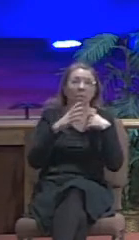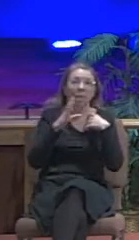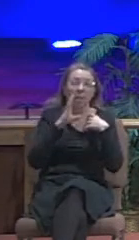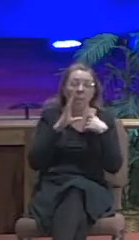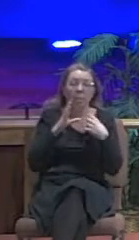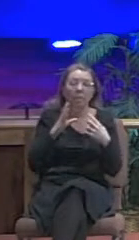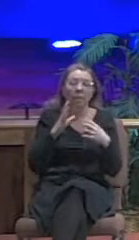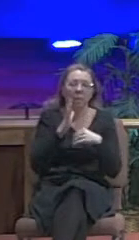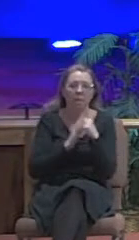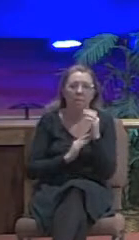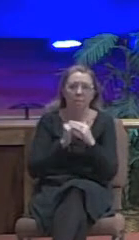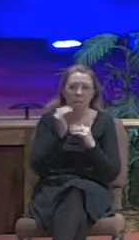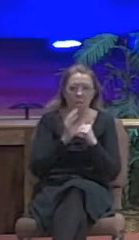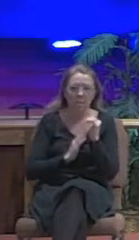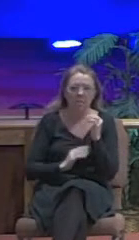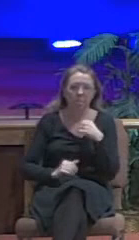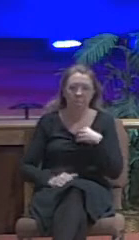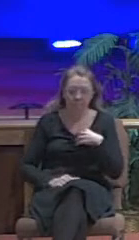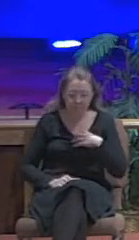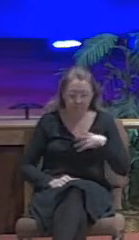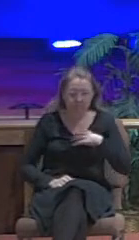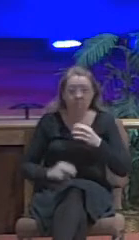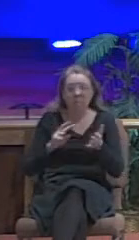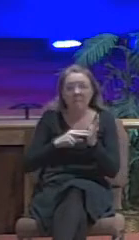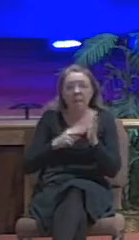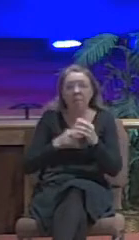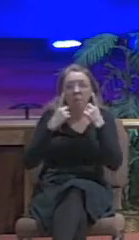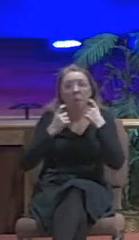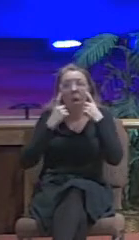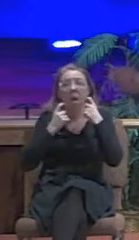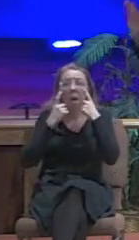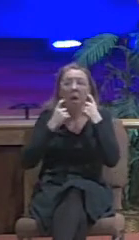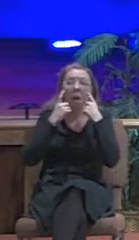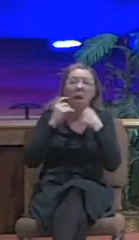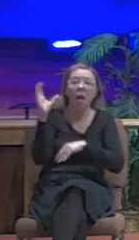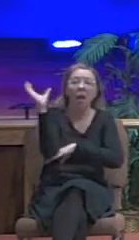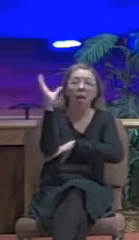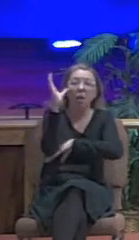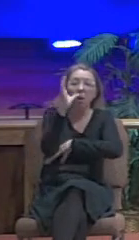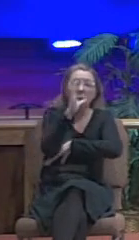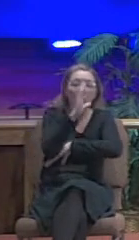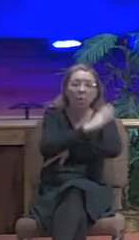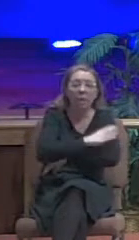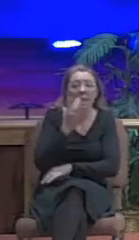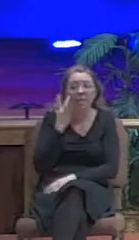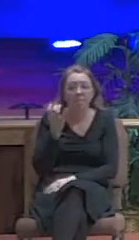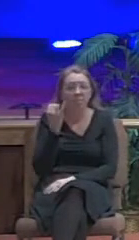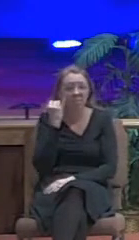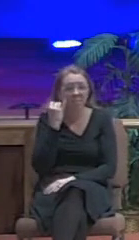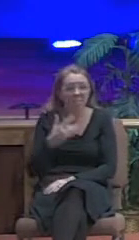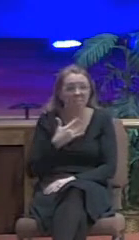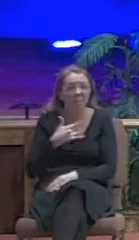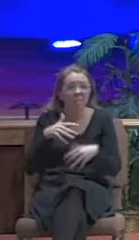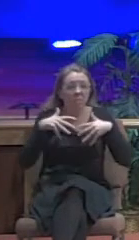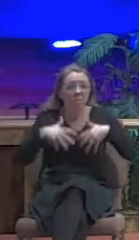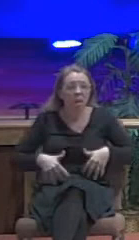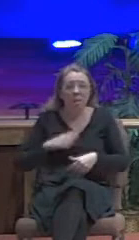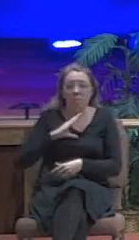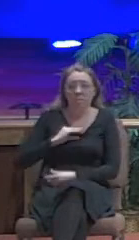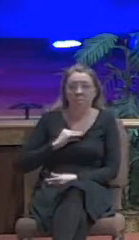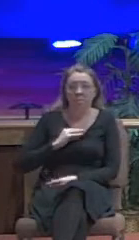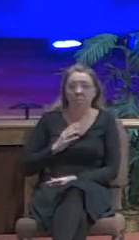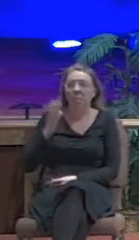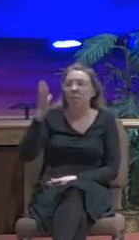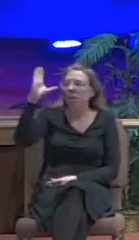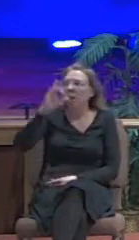Again, does that mean we're supposed to cry all day? Be depressed, discouraged? God loves it when we're sad and we cry